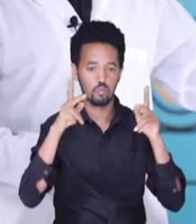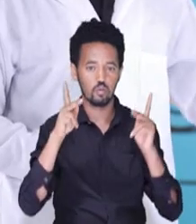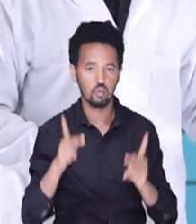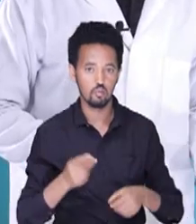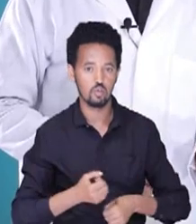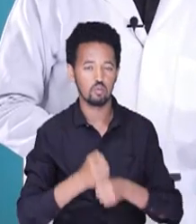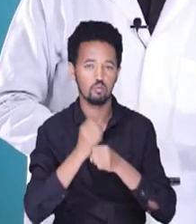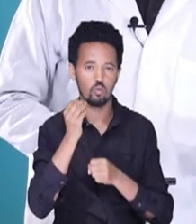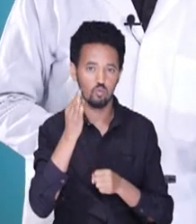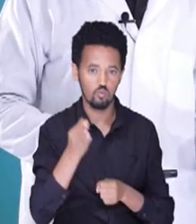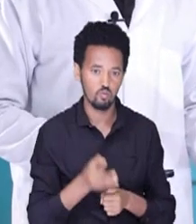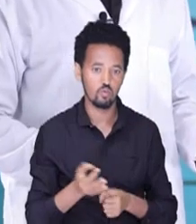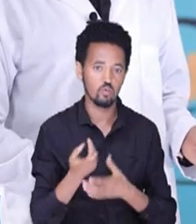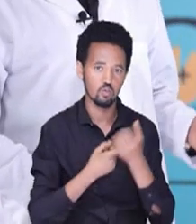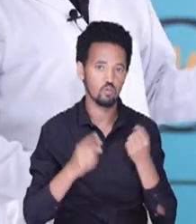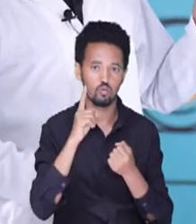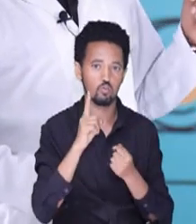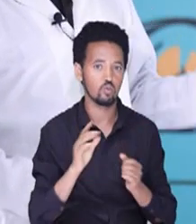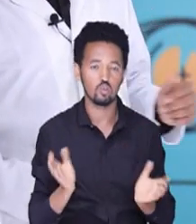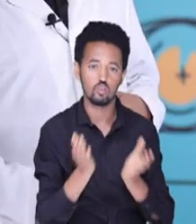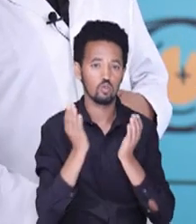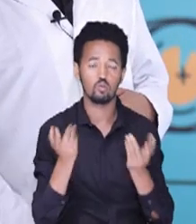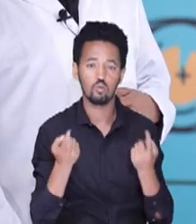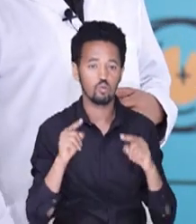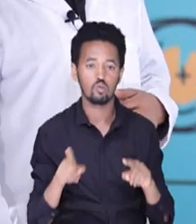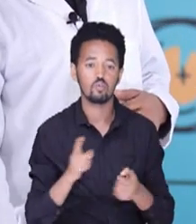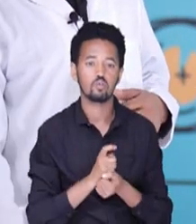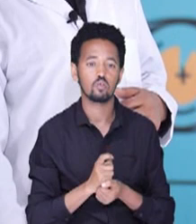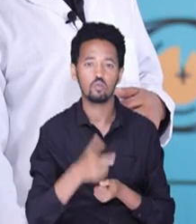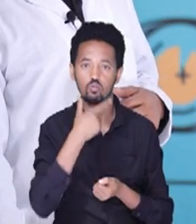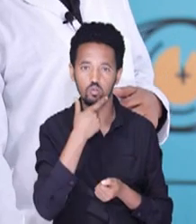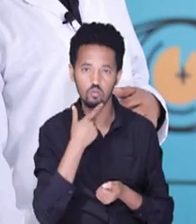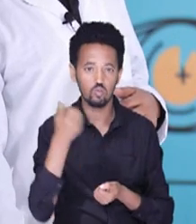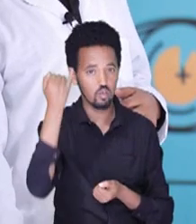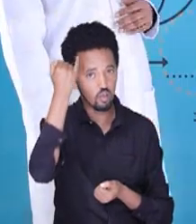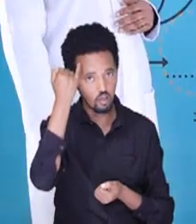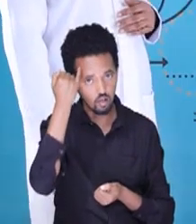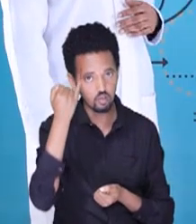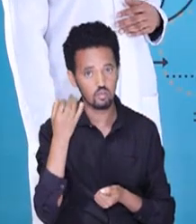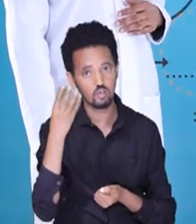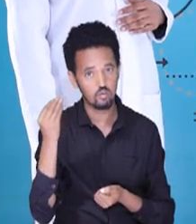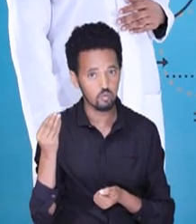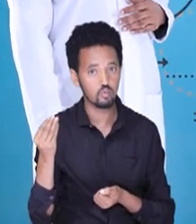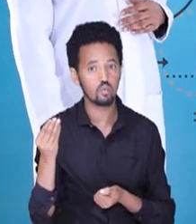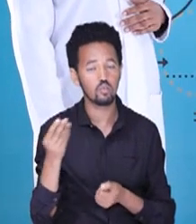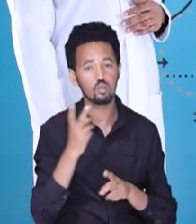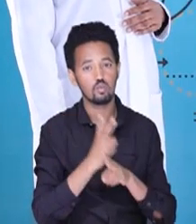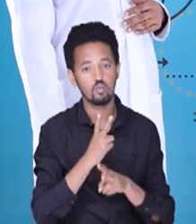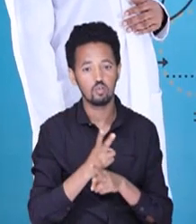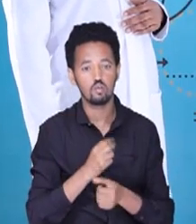and supported of nobility and the gentry. Well ruled England, Scotland, Ireland until his death in September